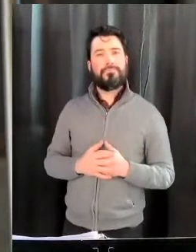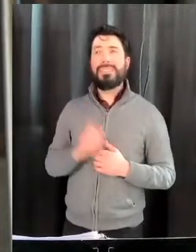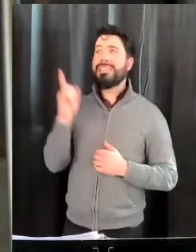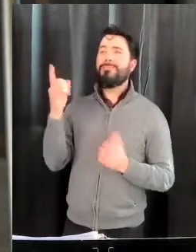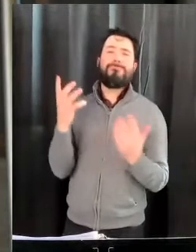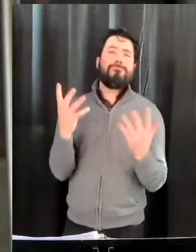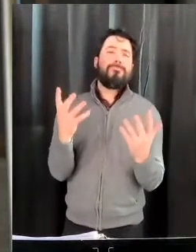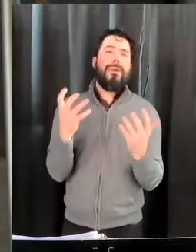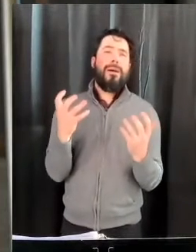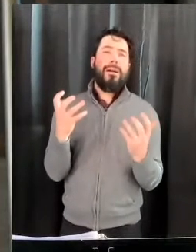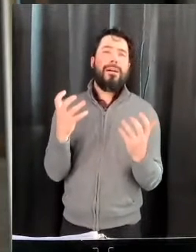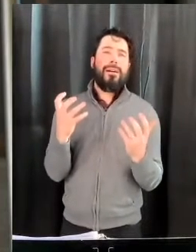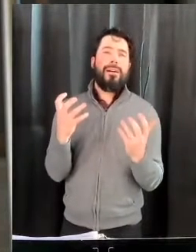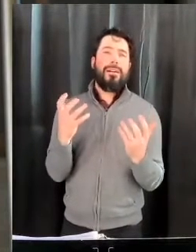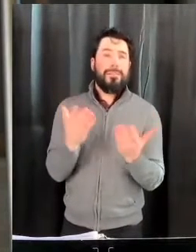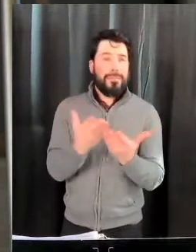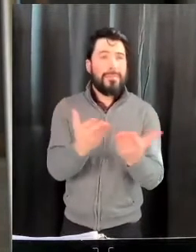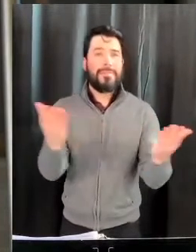him back.